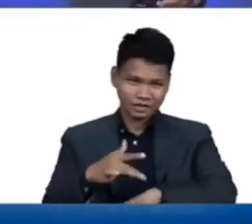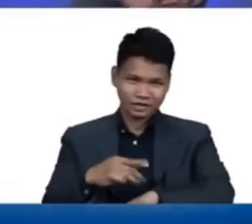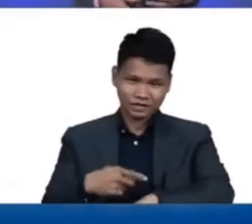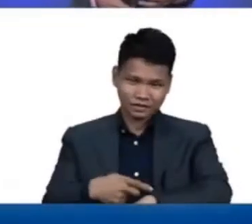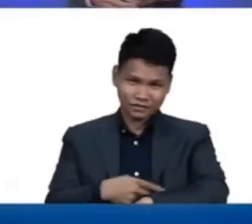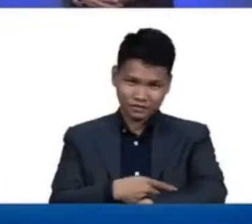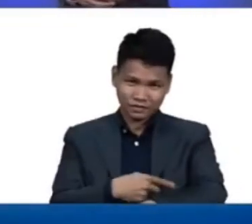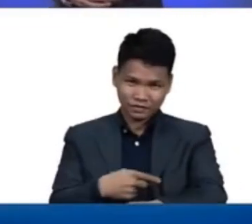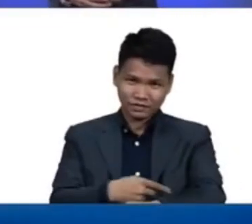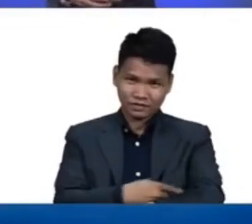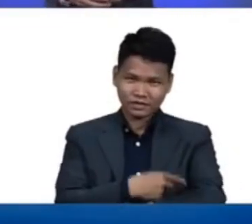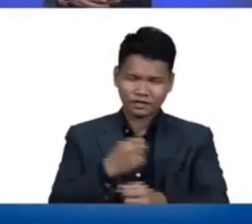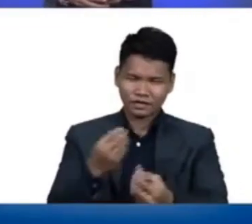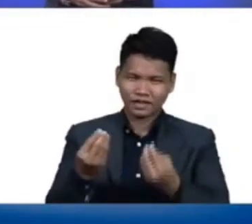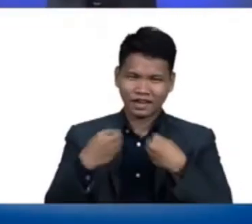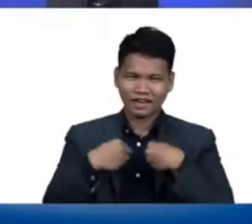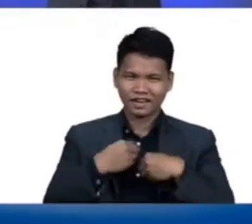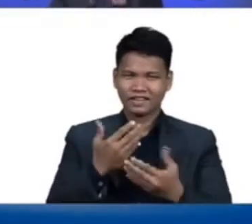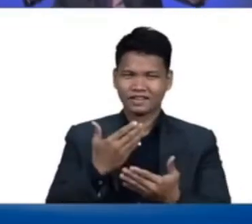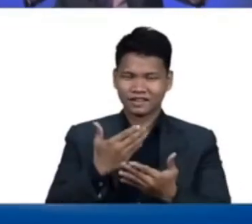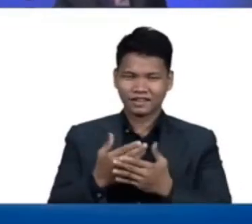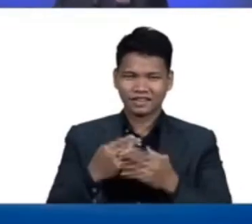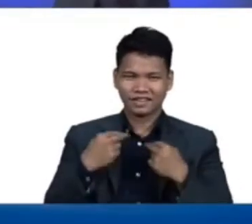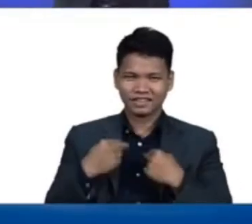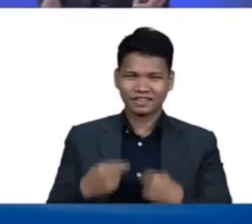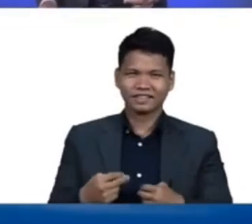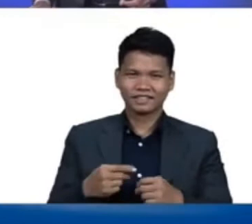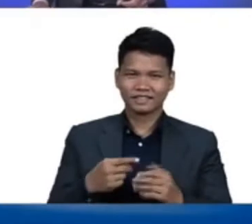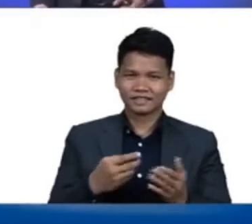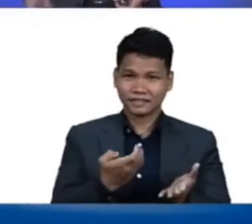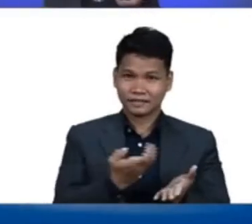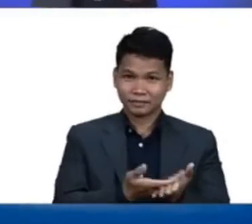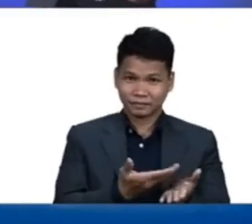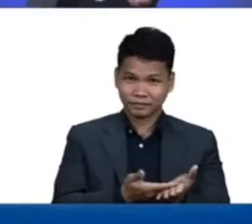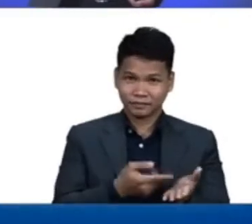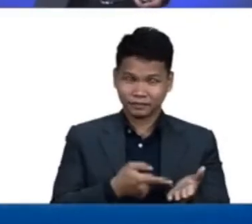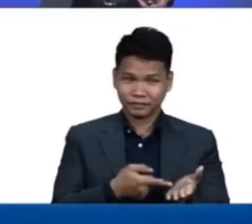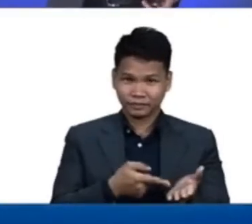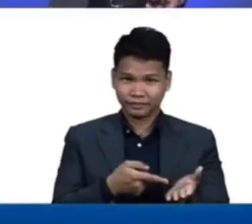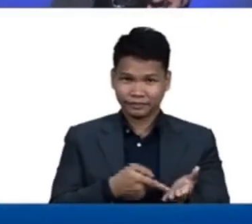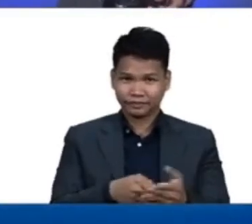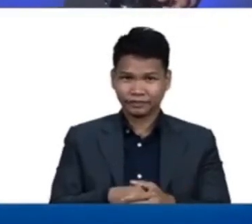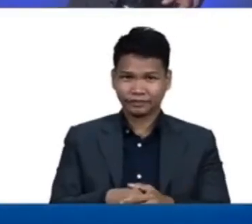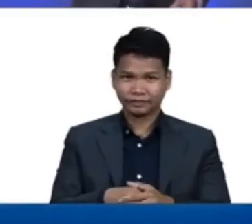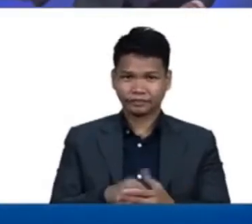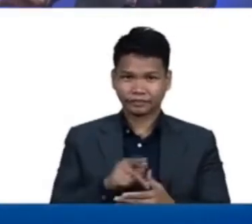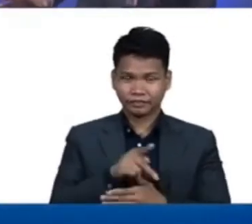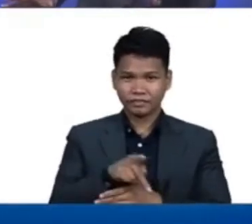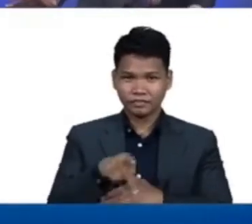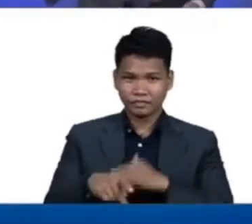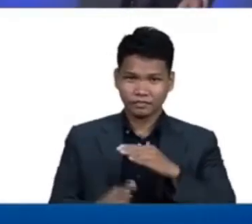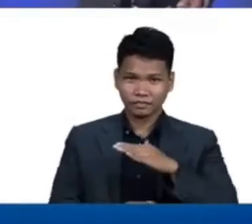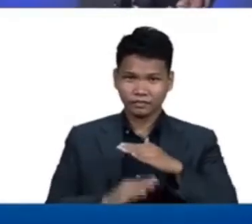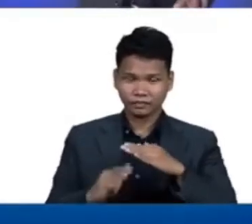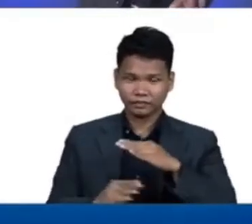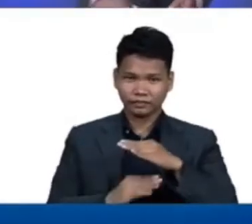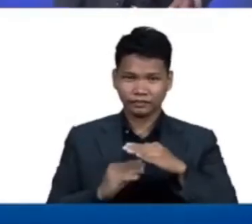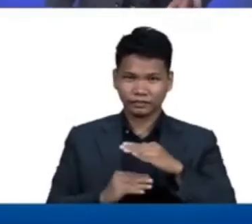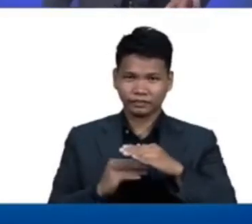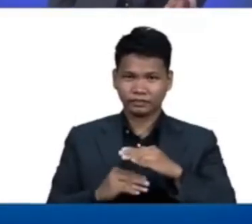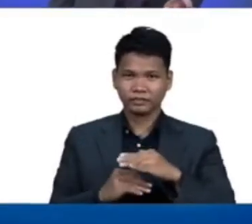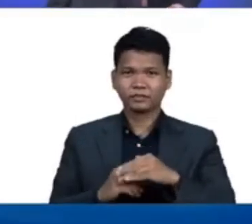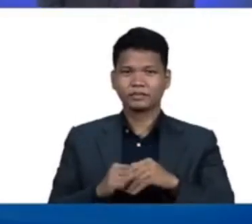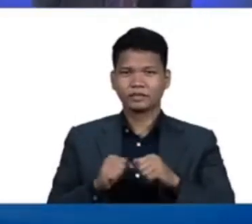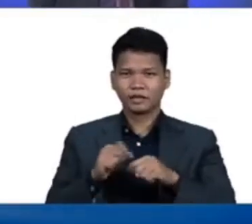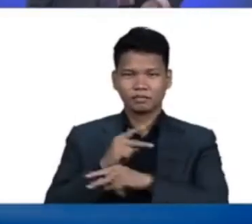nagbibigay sa atin ng kalusugan. The evidence is in a plant-based diet protects